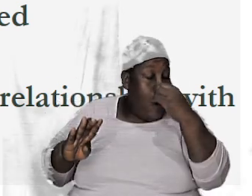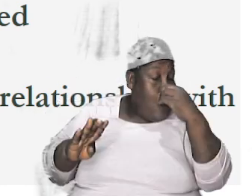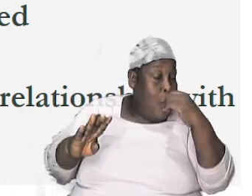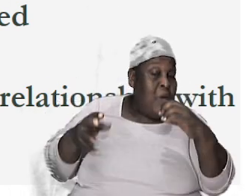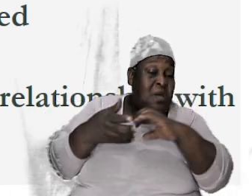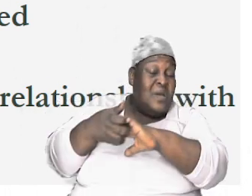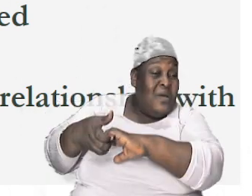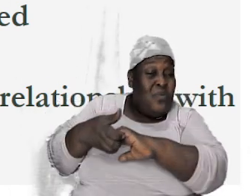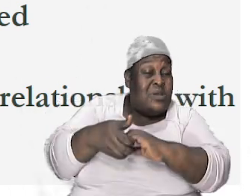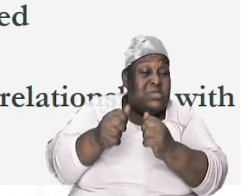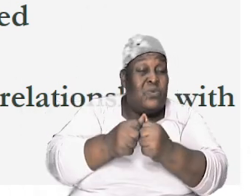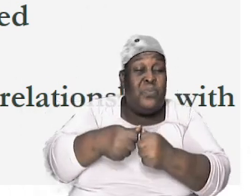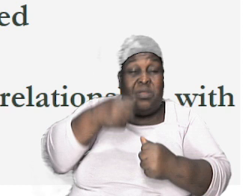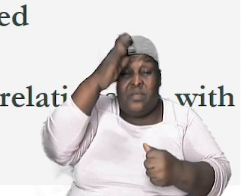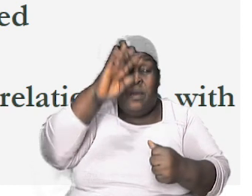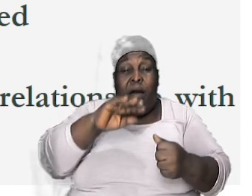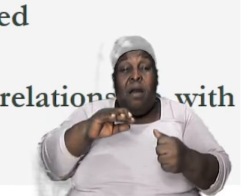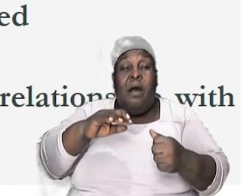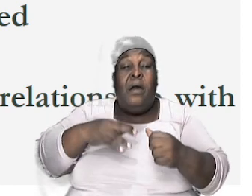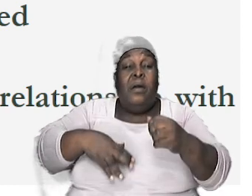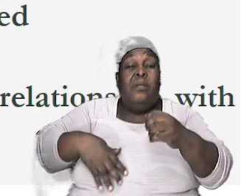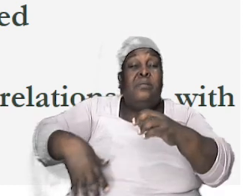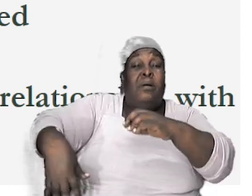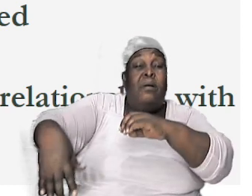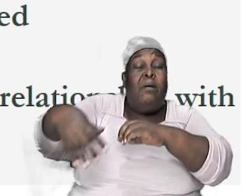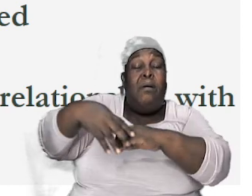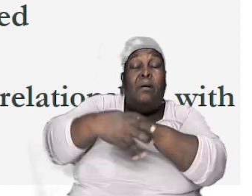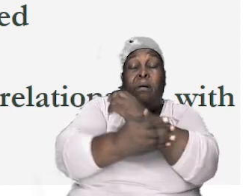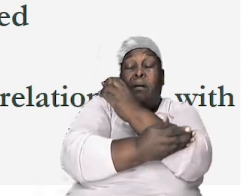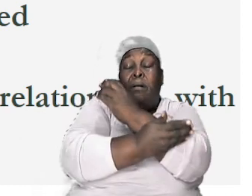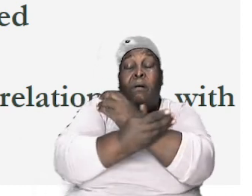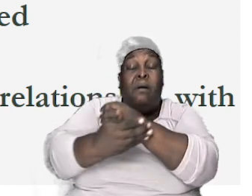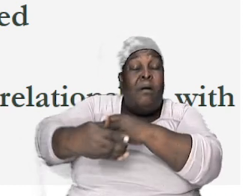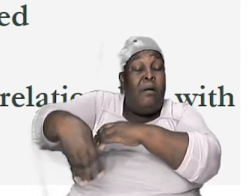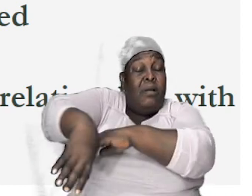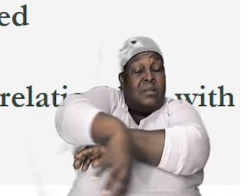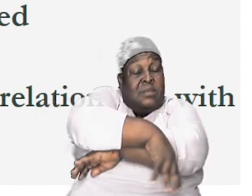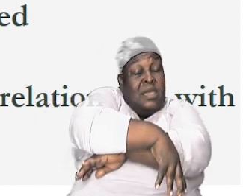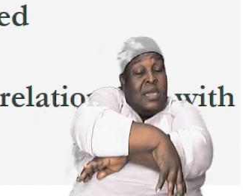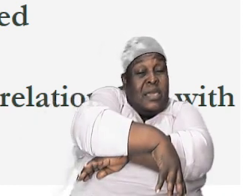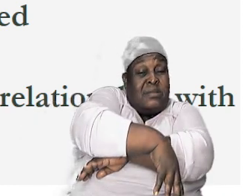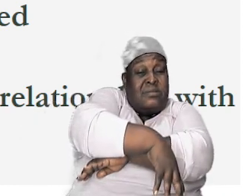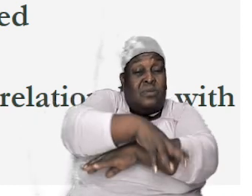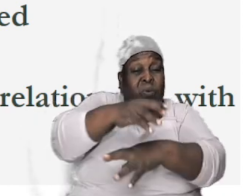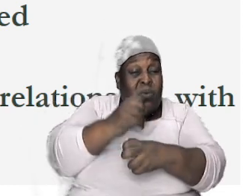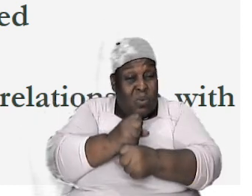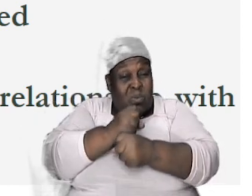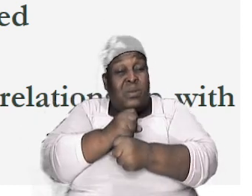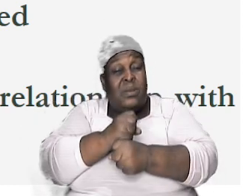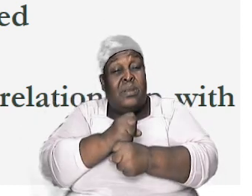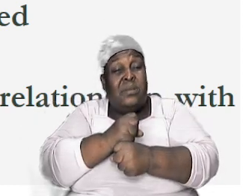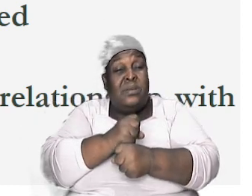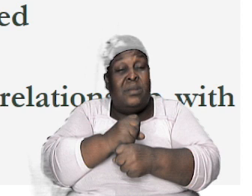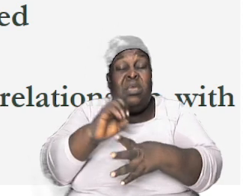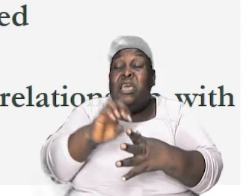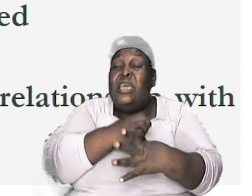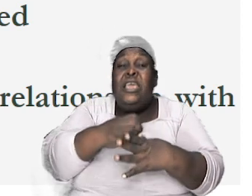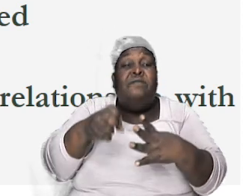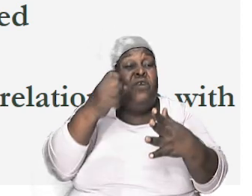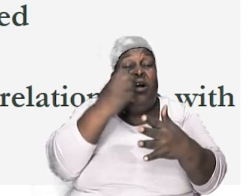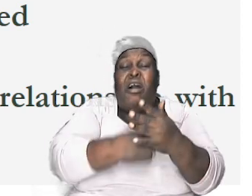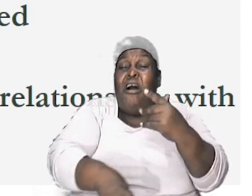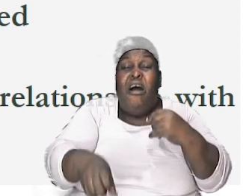so much that the same thing, some things that you're going to hold on for a very long time can cost you. Because